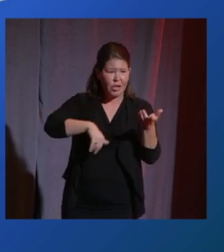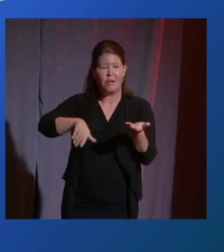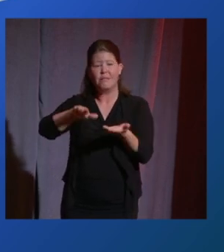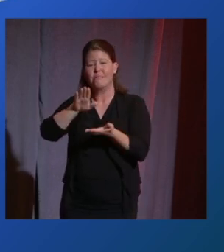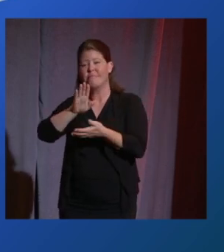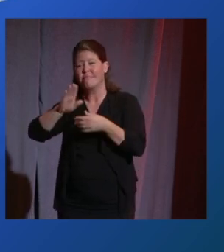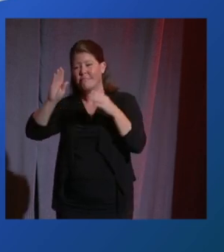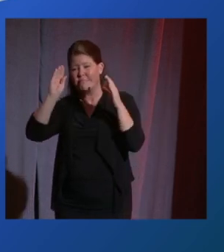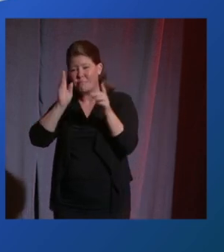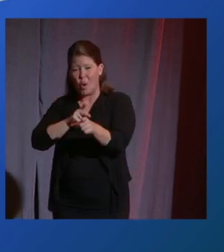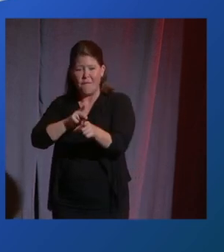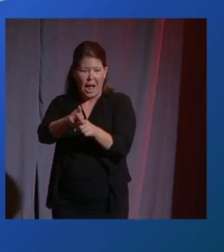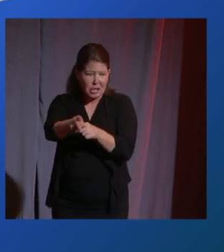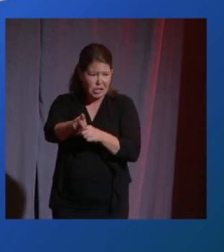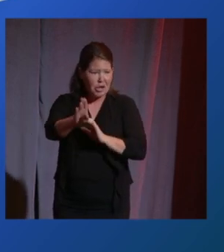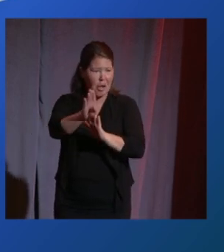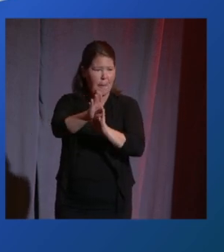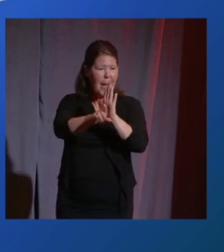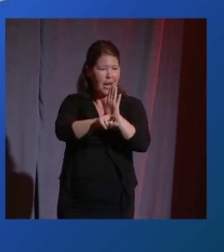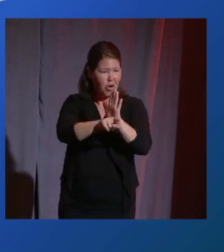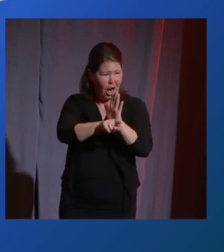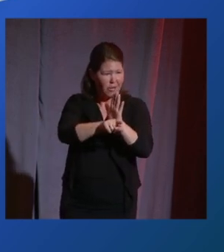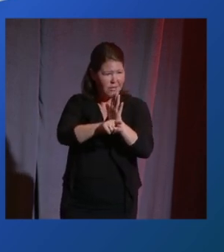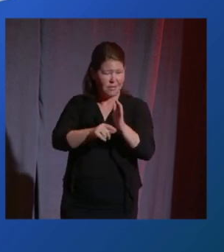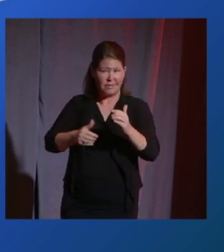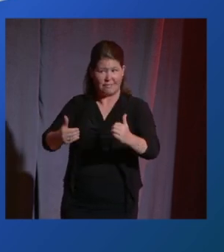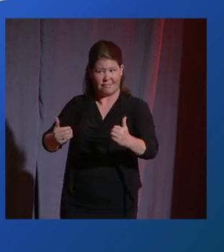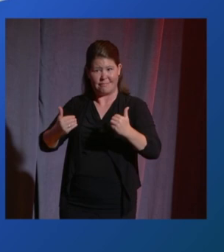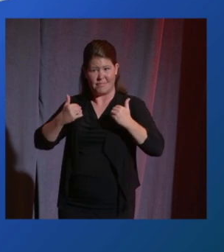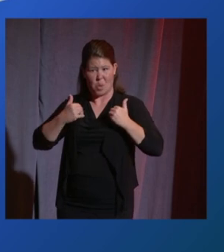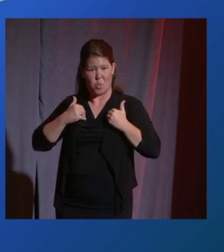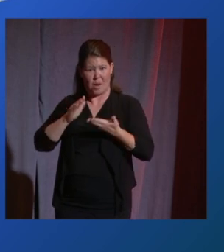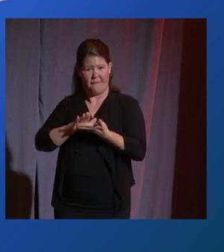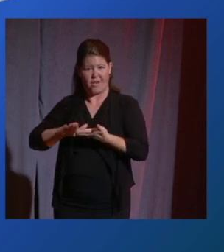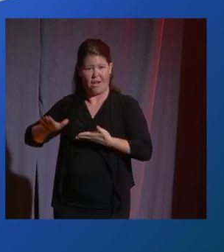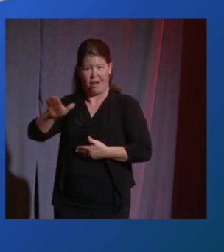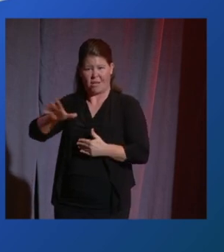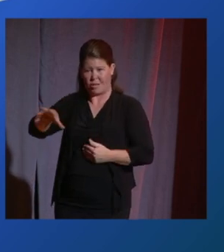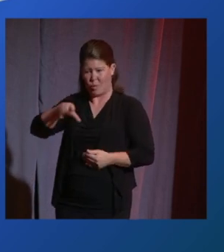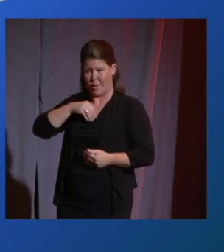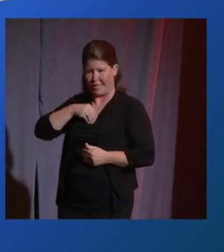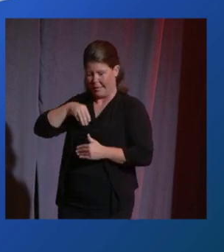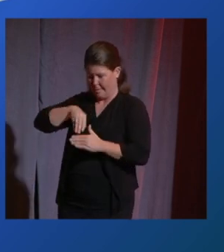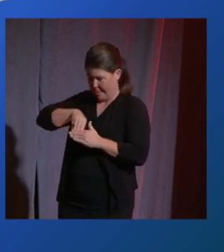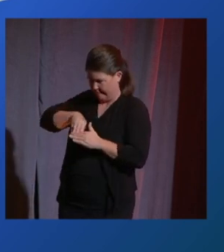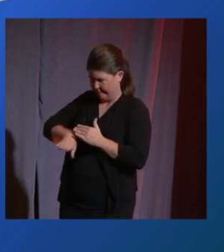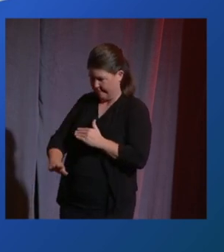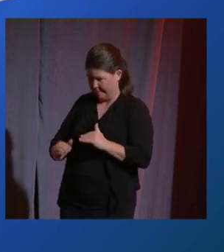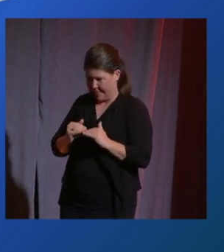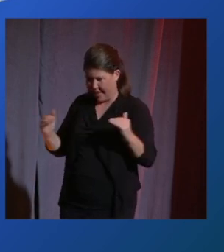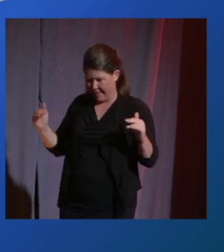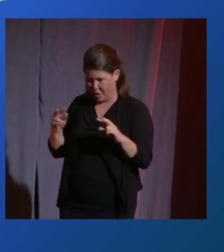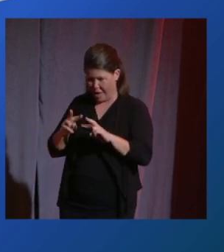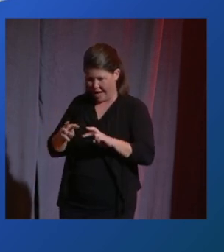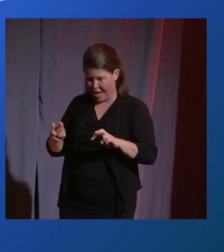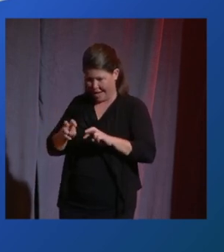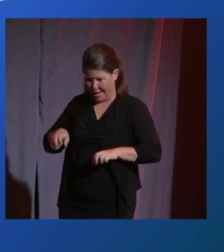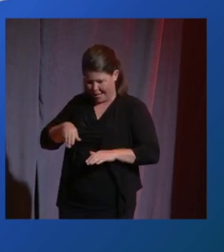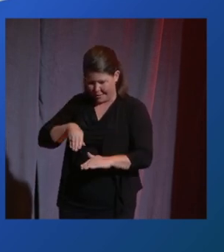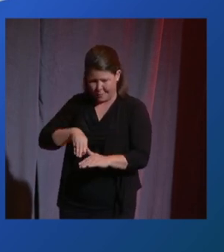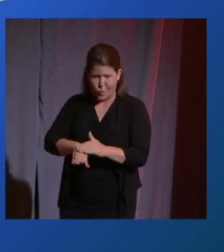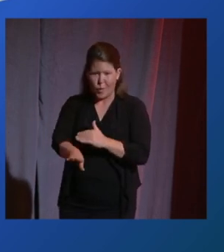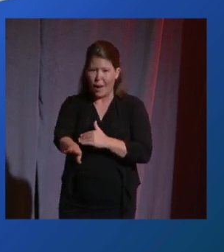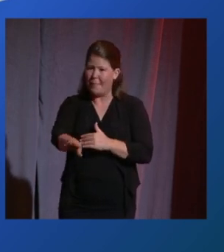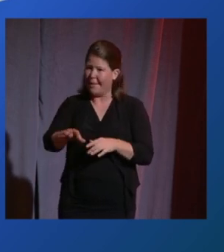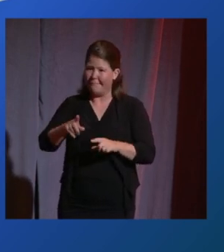accredited college um that we take in entrylevel uh analysts to come in if it would if you're applying to